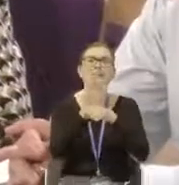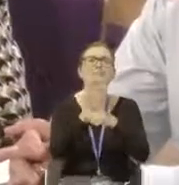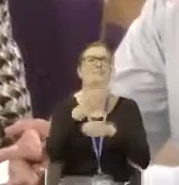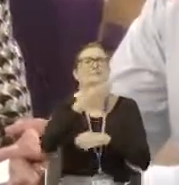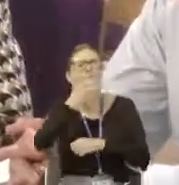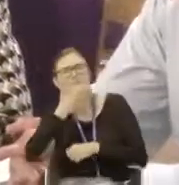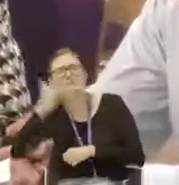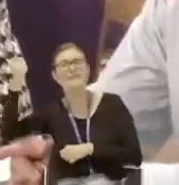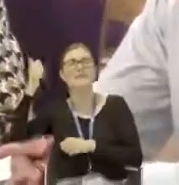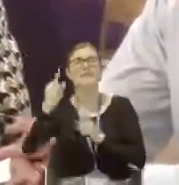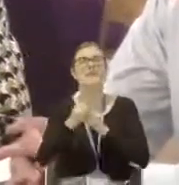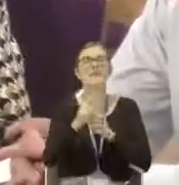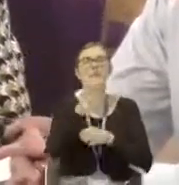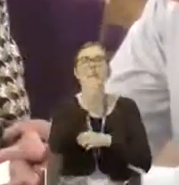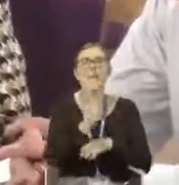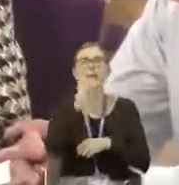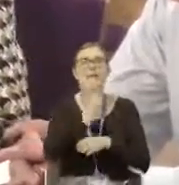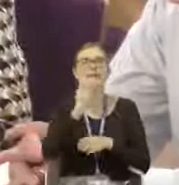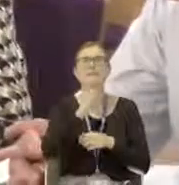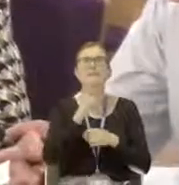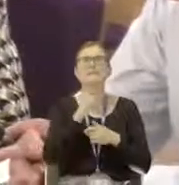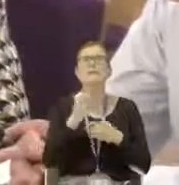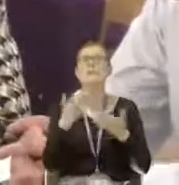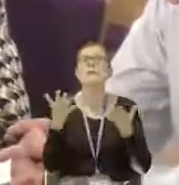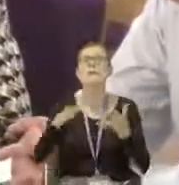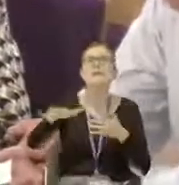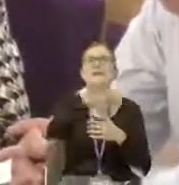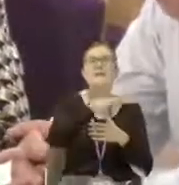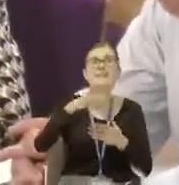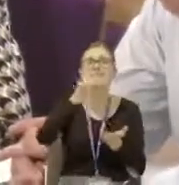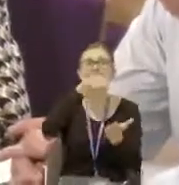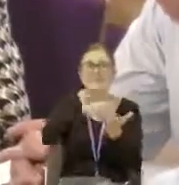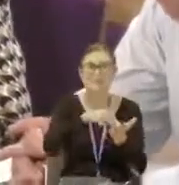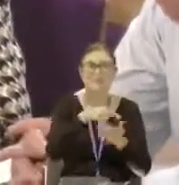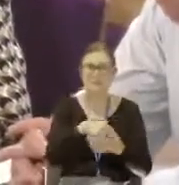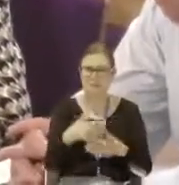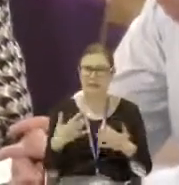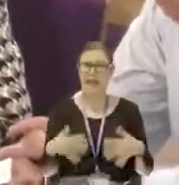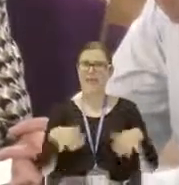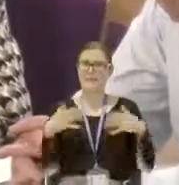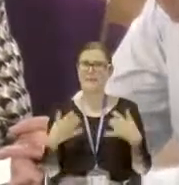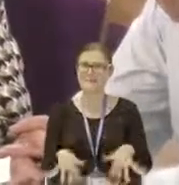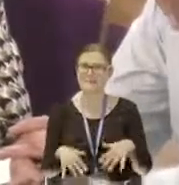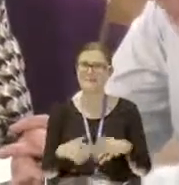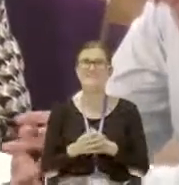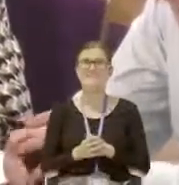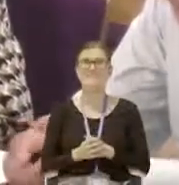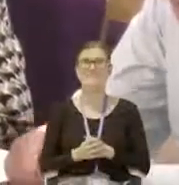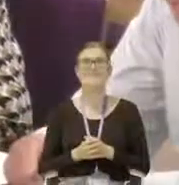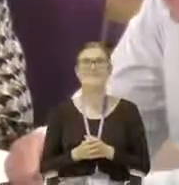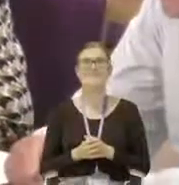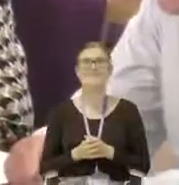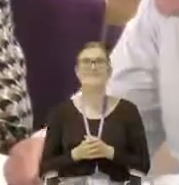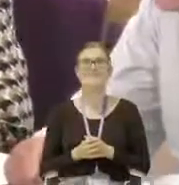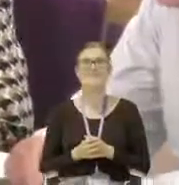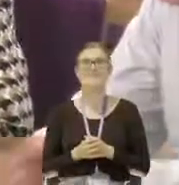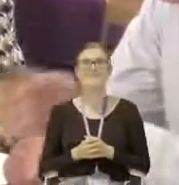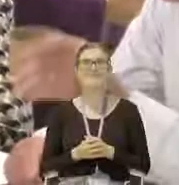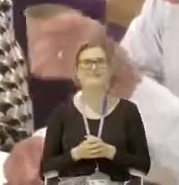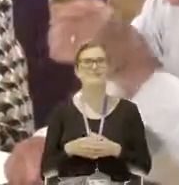is, of course, our common goal to build inclusive cities and territories built